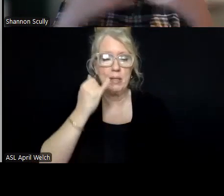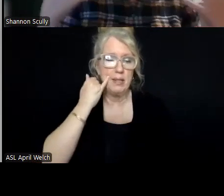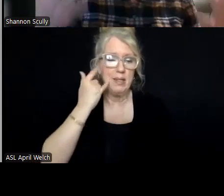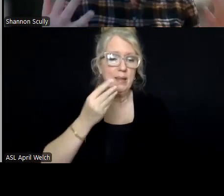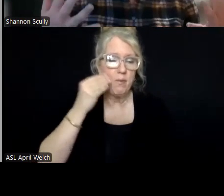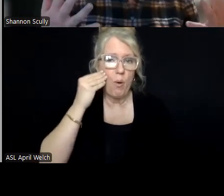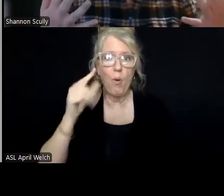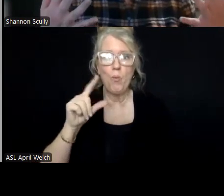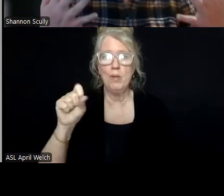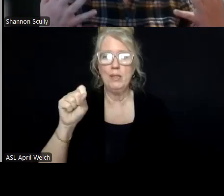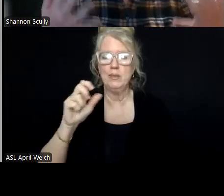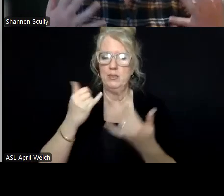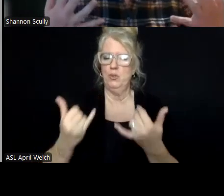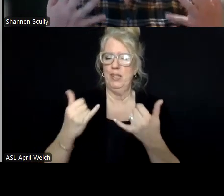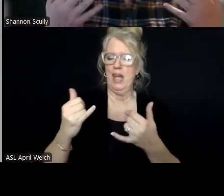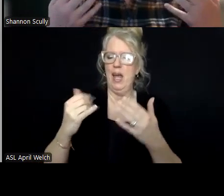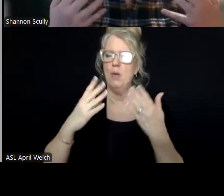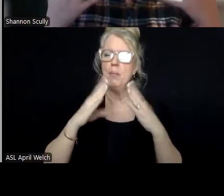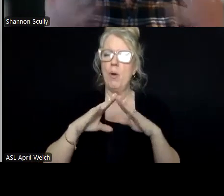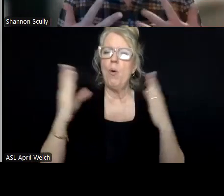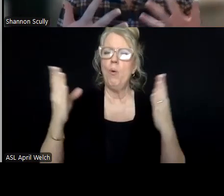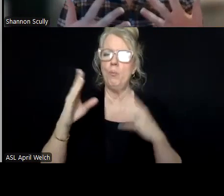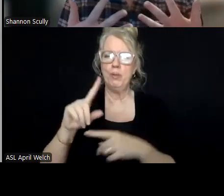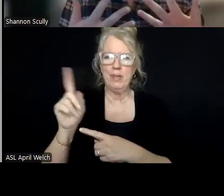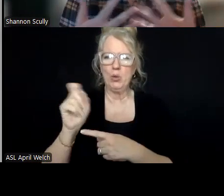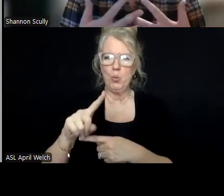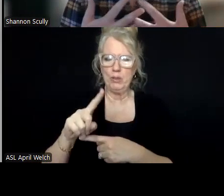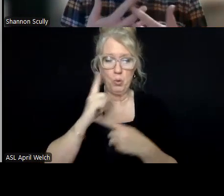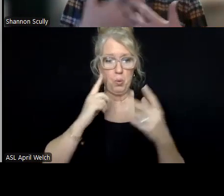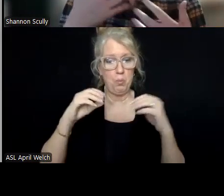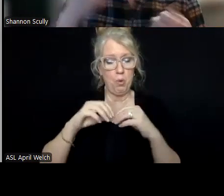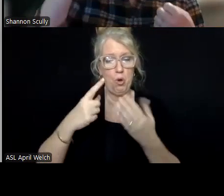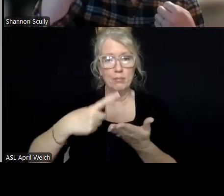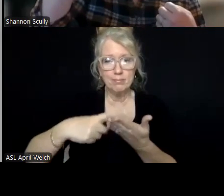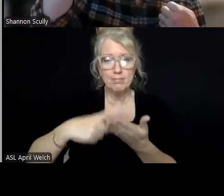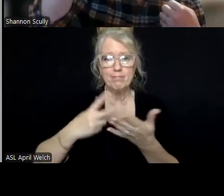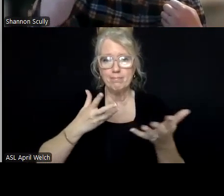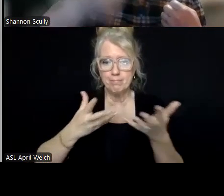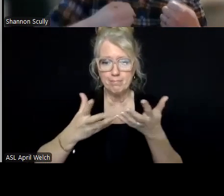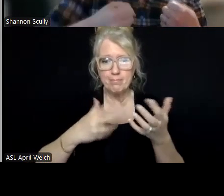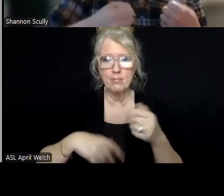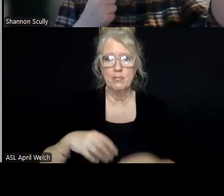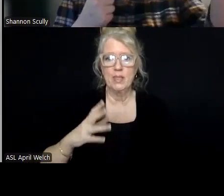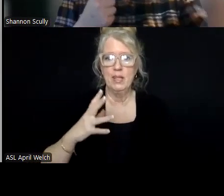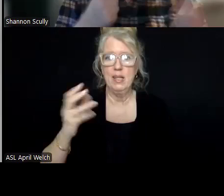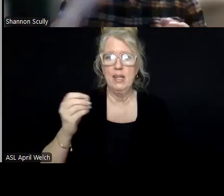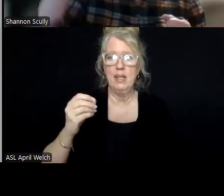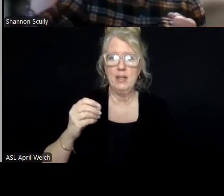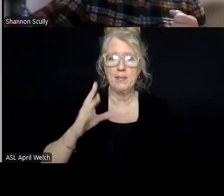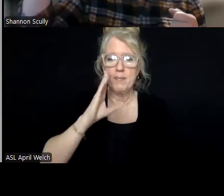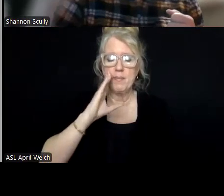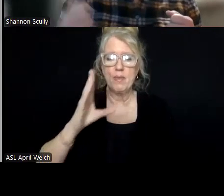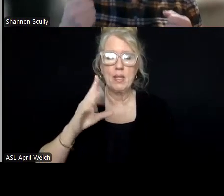It really kind of left that question open. And I think the more we are having conversations, again, between the crisis community, the